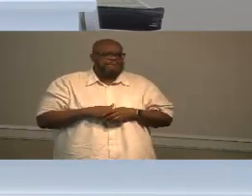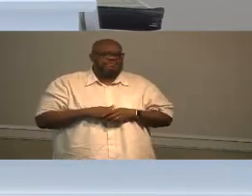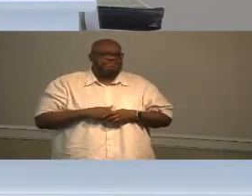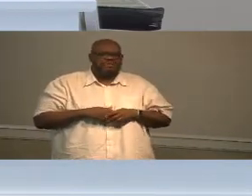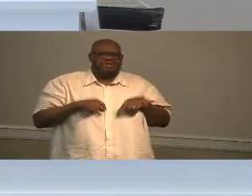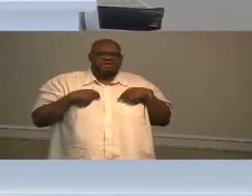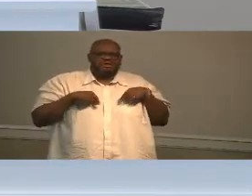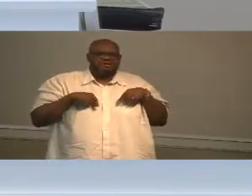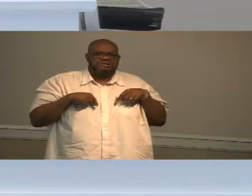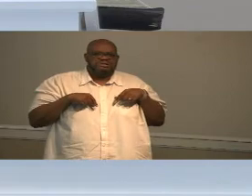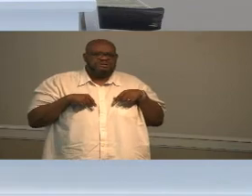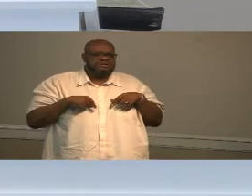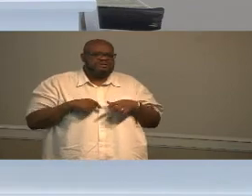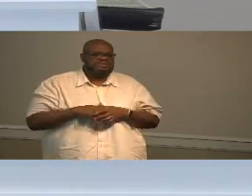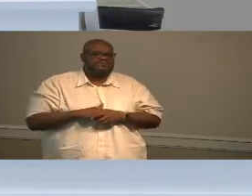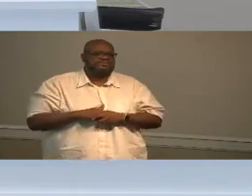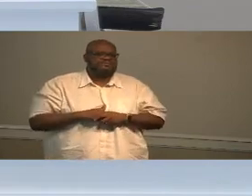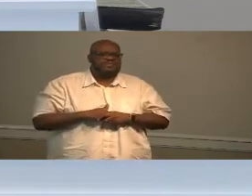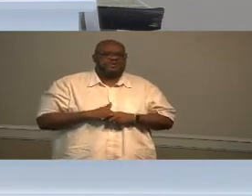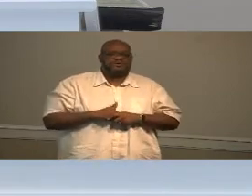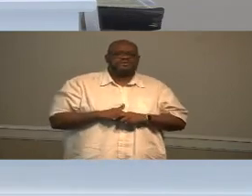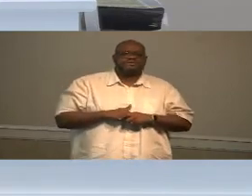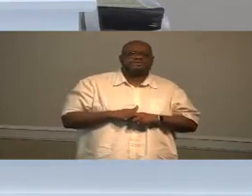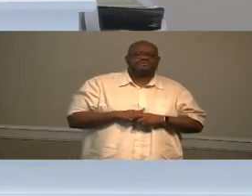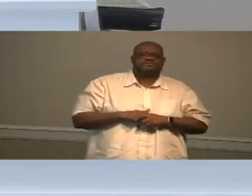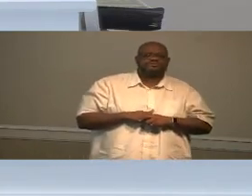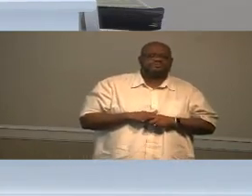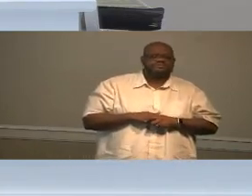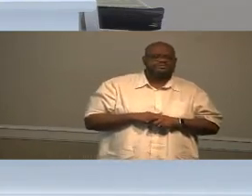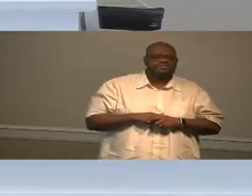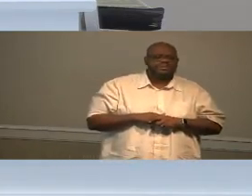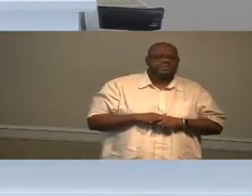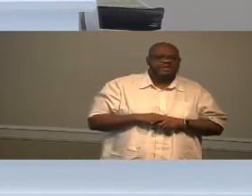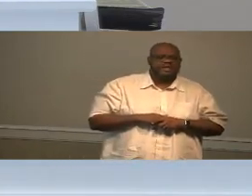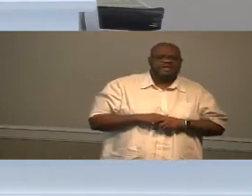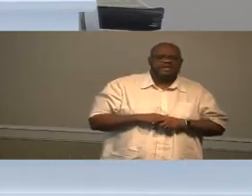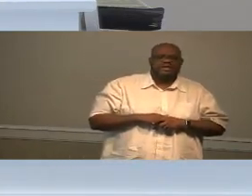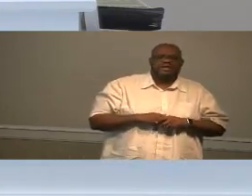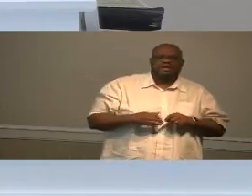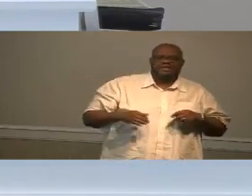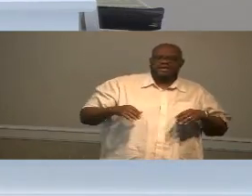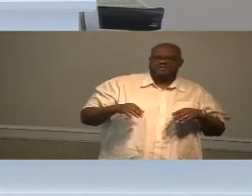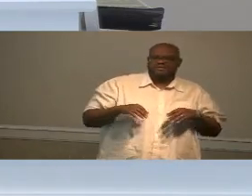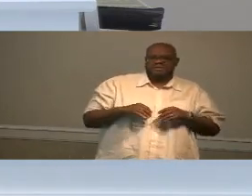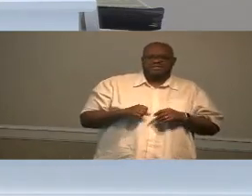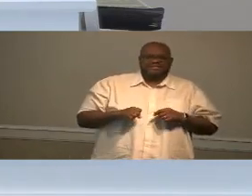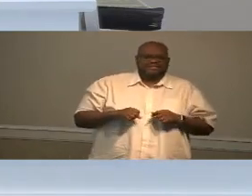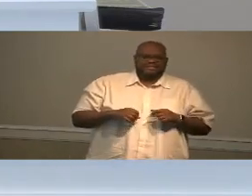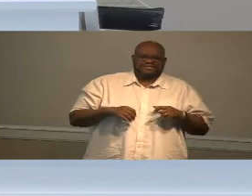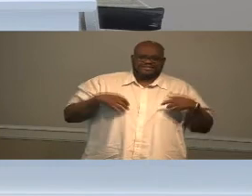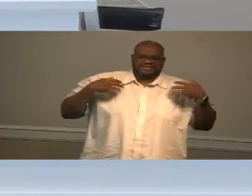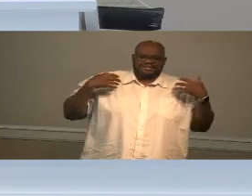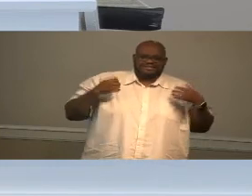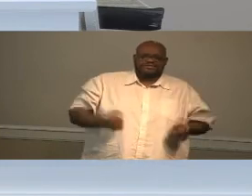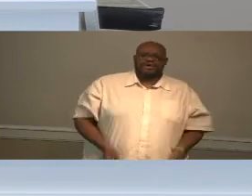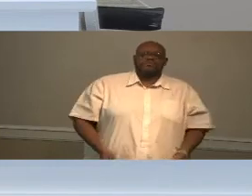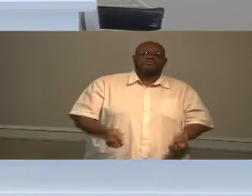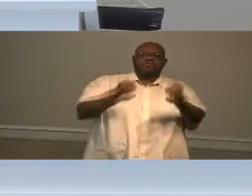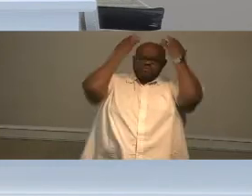afraid. They literally are overcome with fear, immobilized. They don't